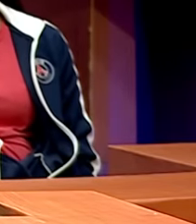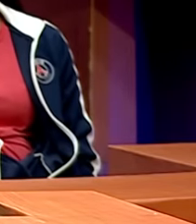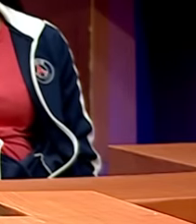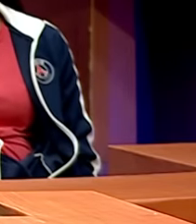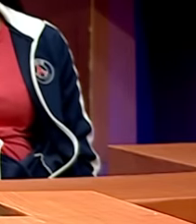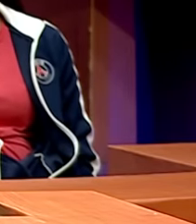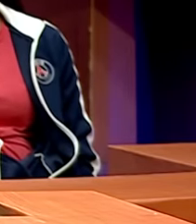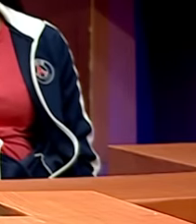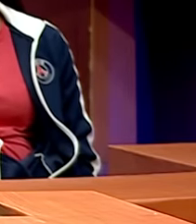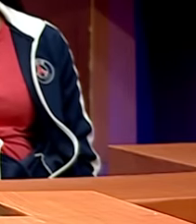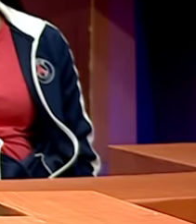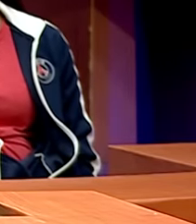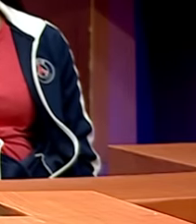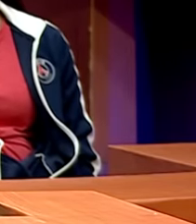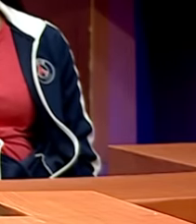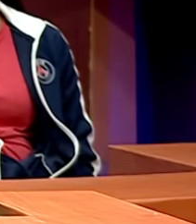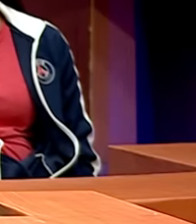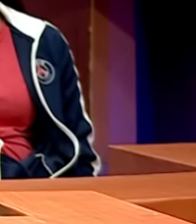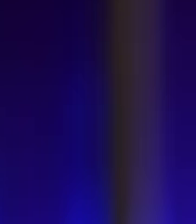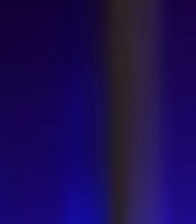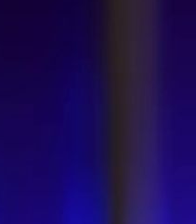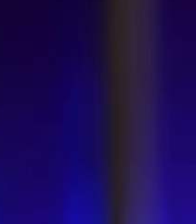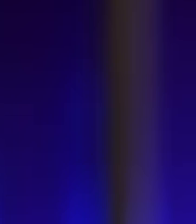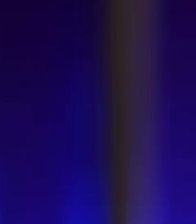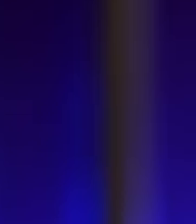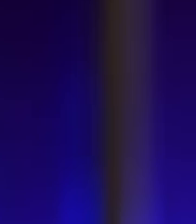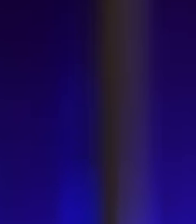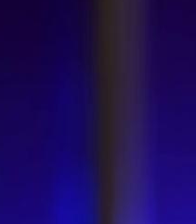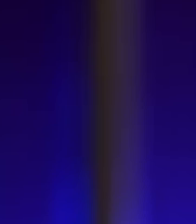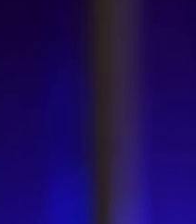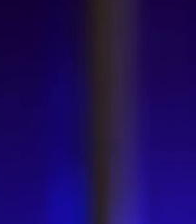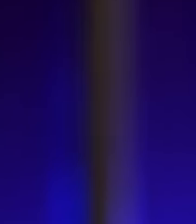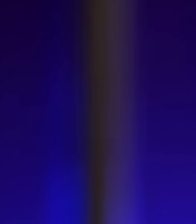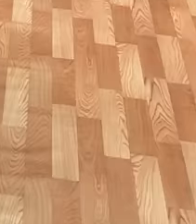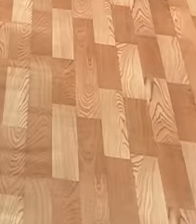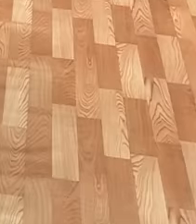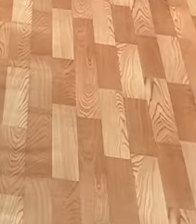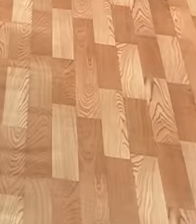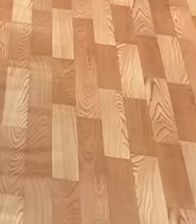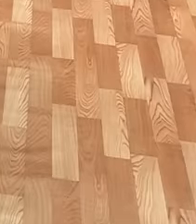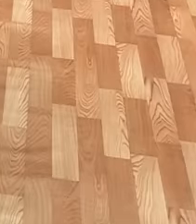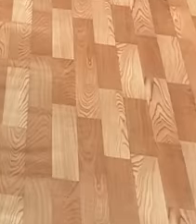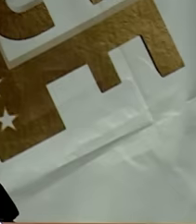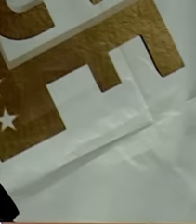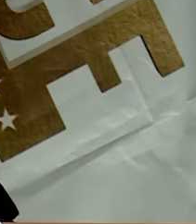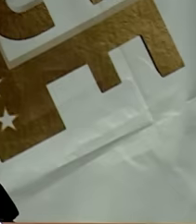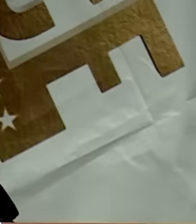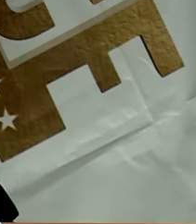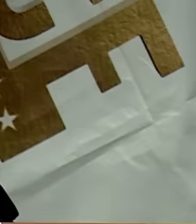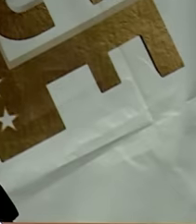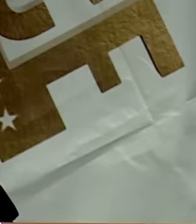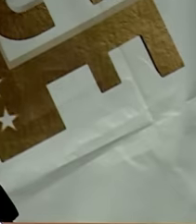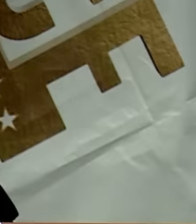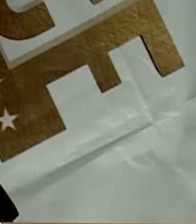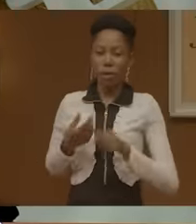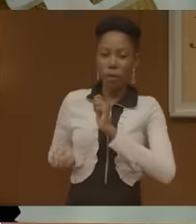now, he cannot stand the boy being around him. Deborah is sick and tired of the mistreatment from John. Judge Fumi wades